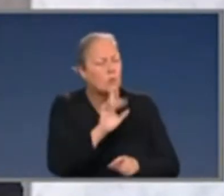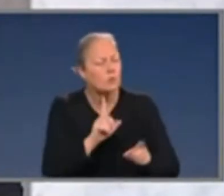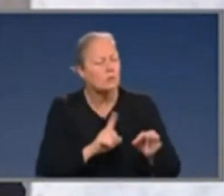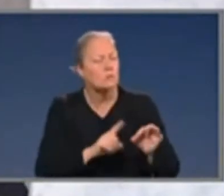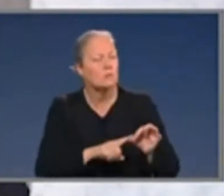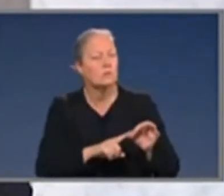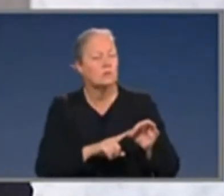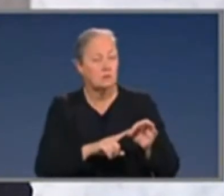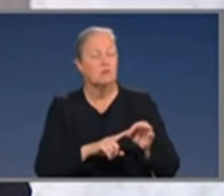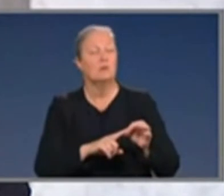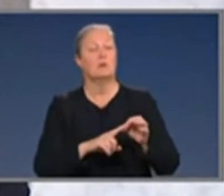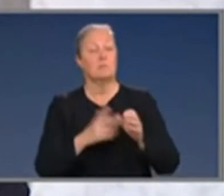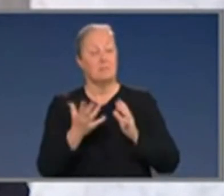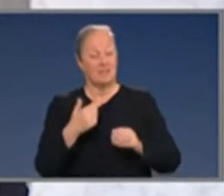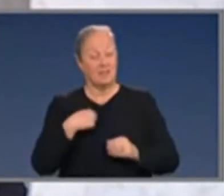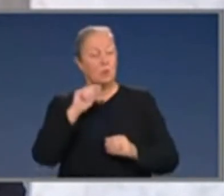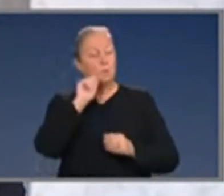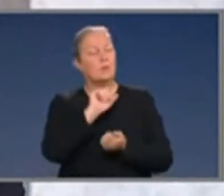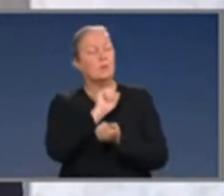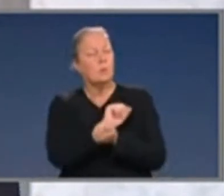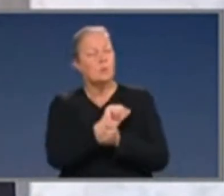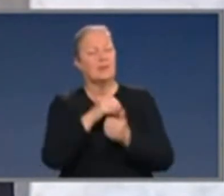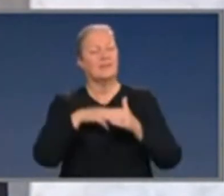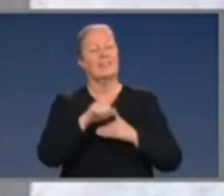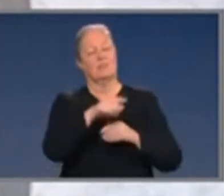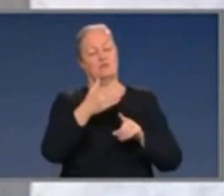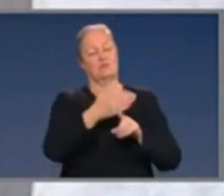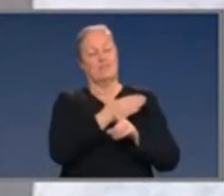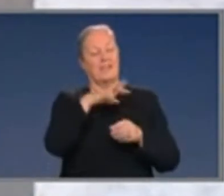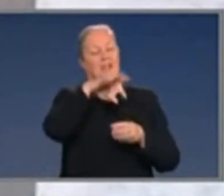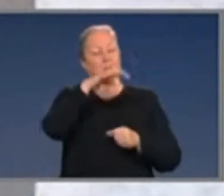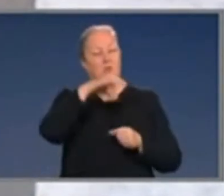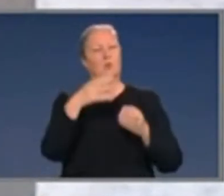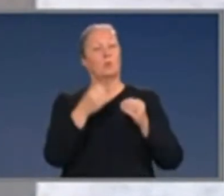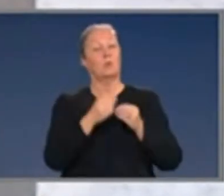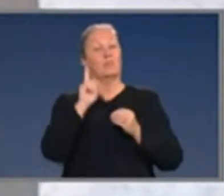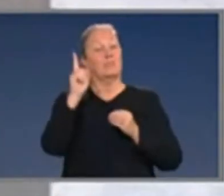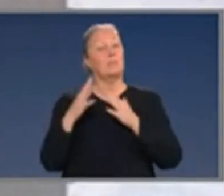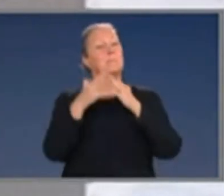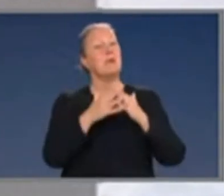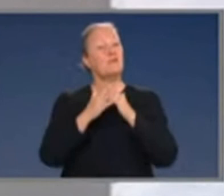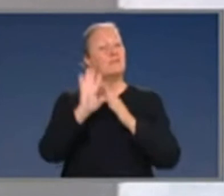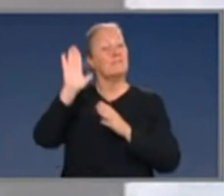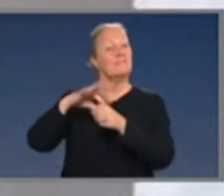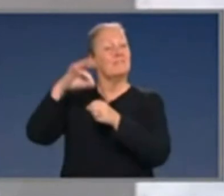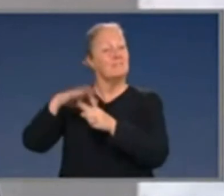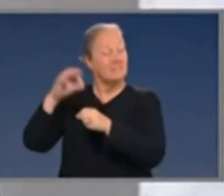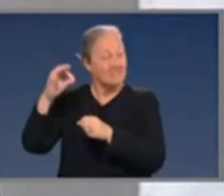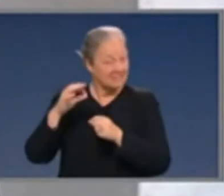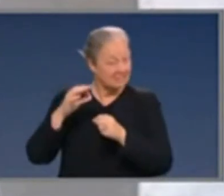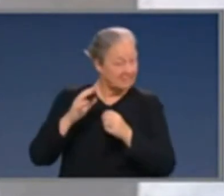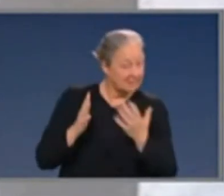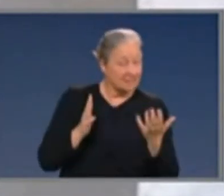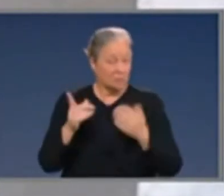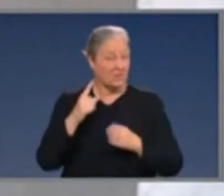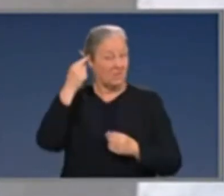Are hear. we in danger of being caught in the pre-election politics in the United States? Is that why we're slightly at odds on